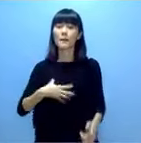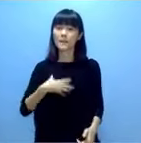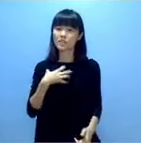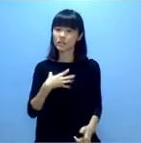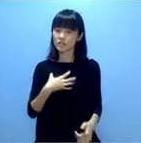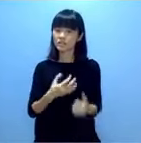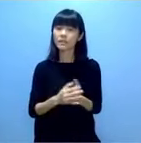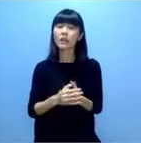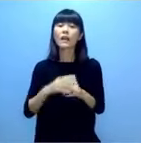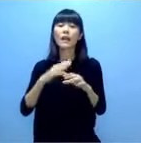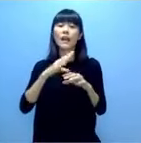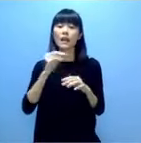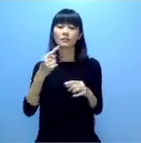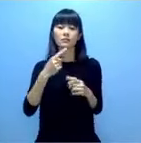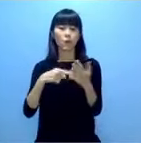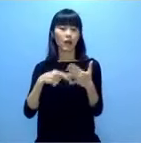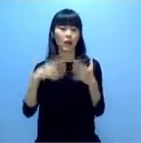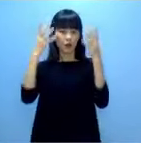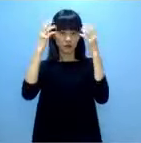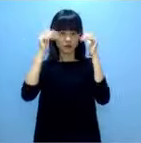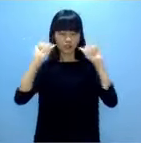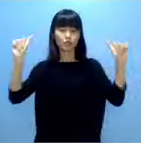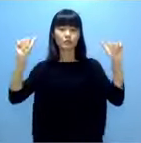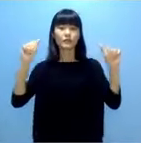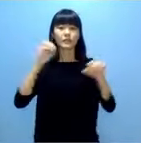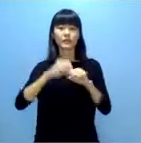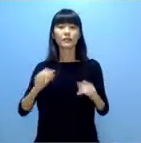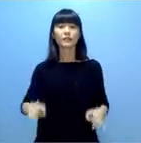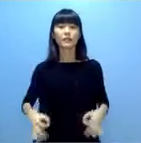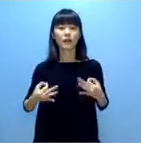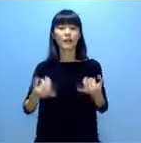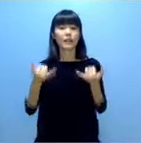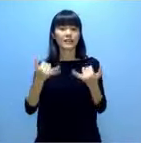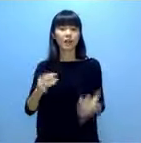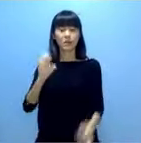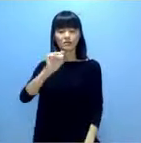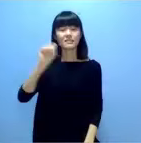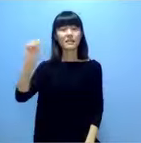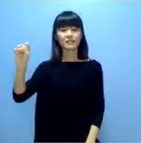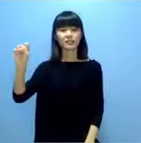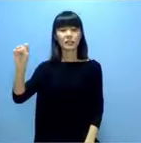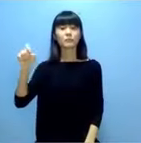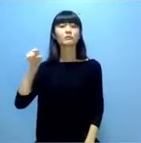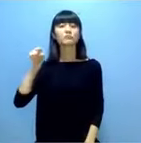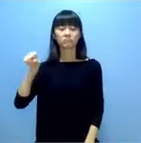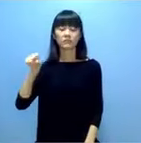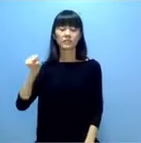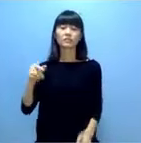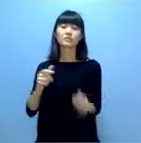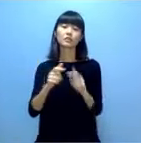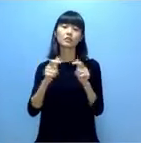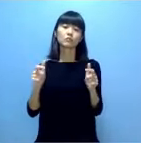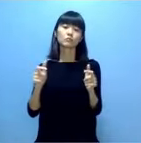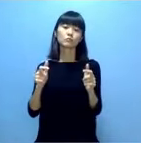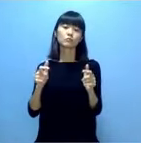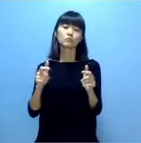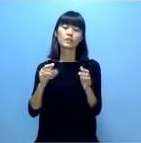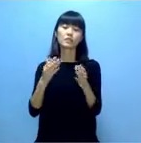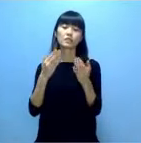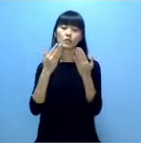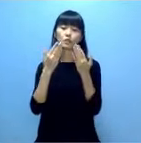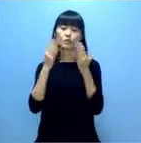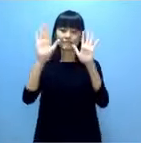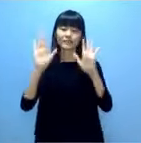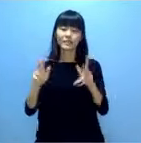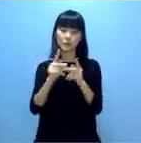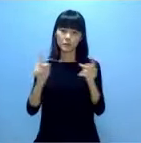achieve in life. So Society Staples is currently a great platform for me to be able to do so. And I think that's where it makes me very happy,